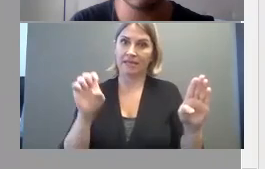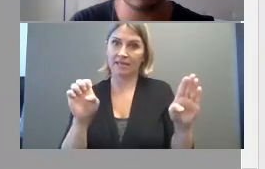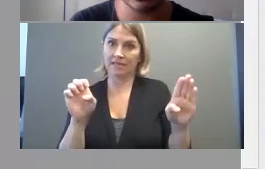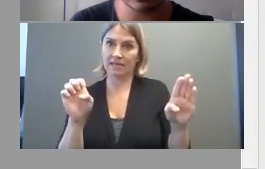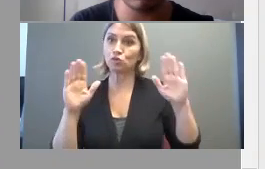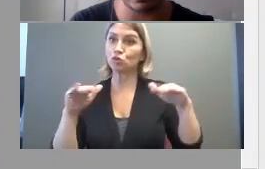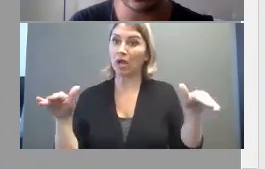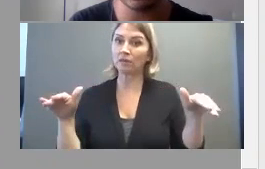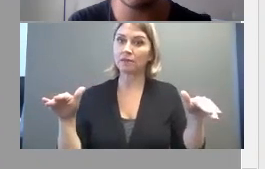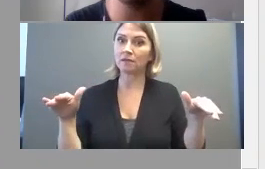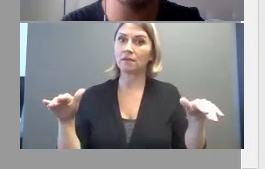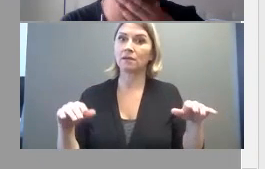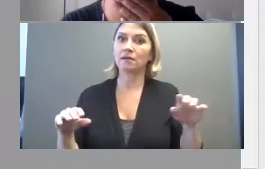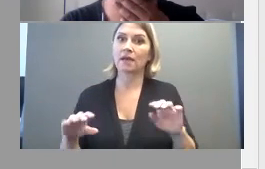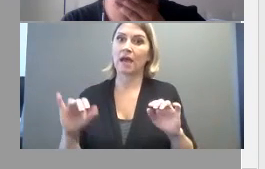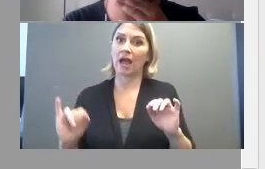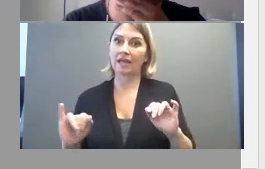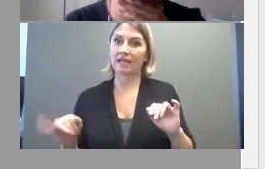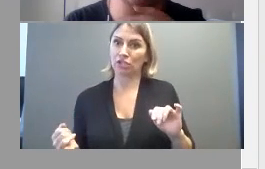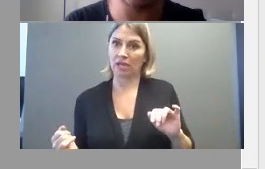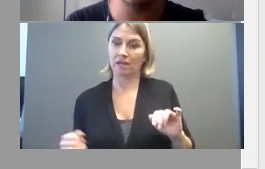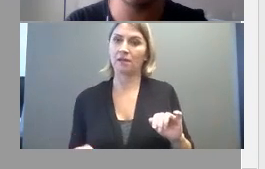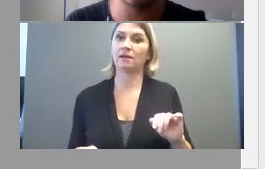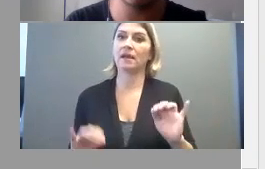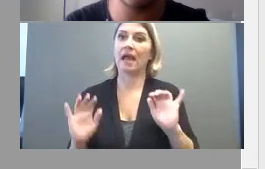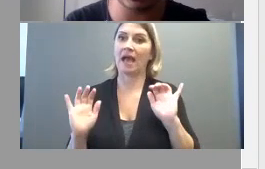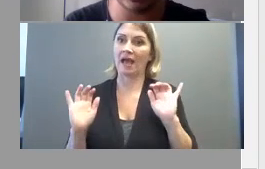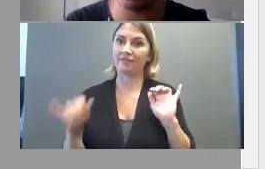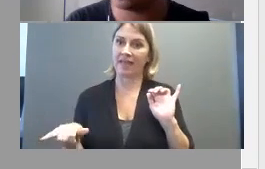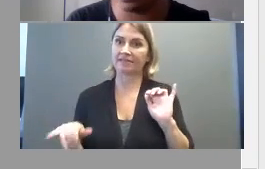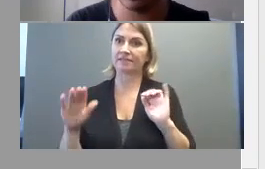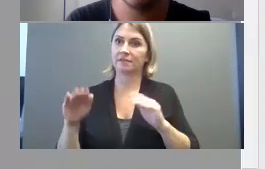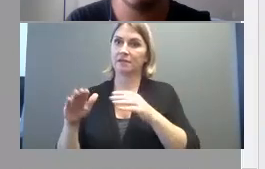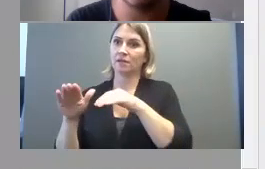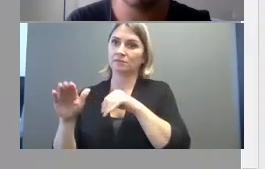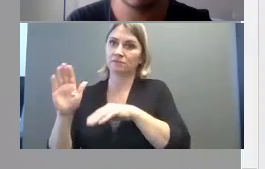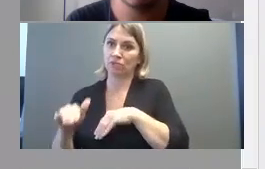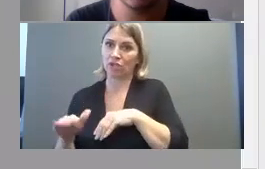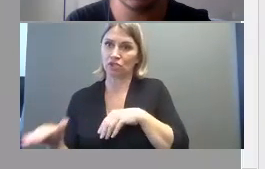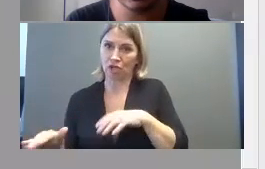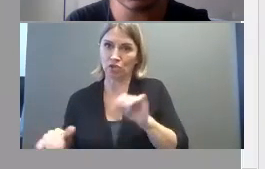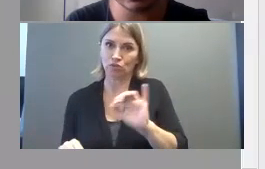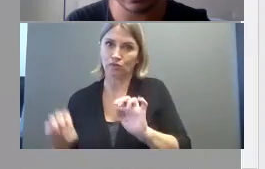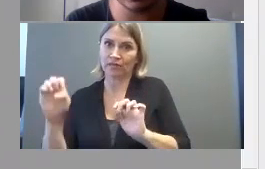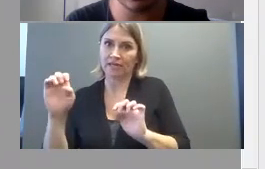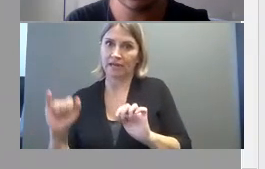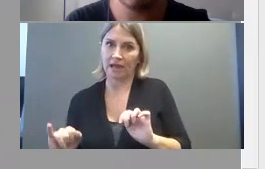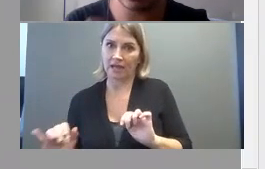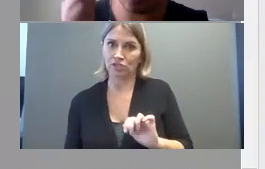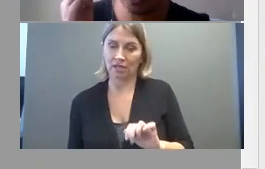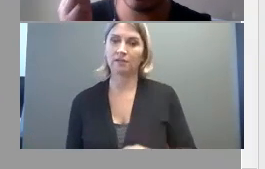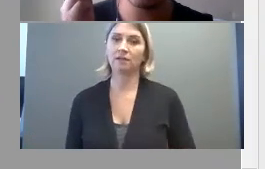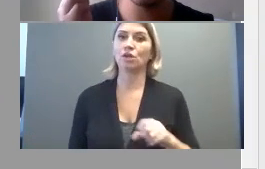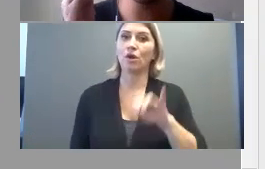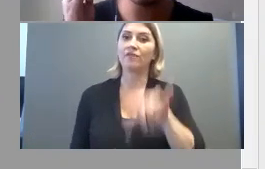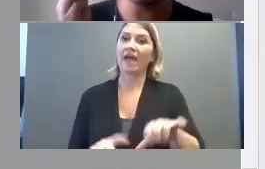child nodes. For example, I and J follows along as the child nodes for E and I as well, right? So in this scenario, we